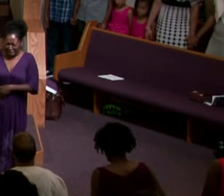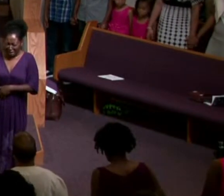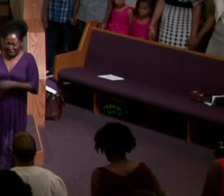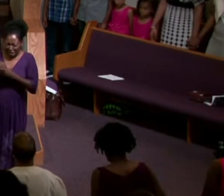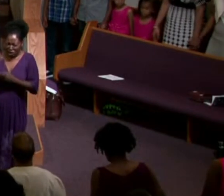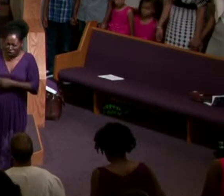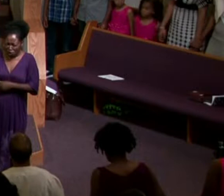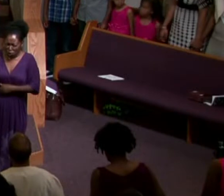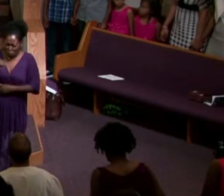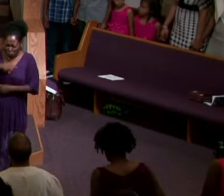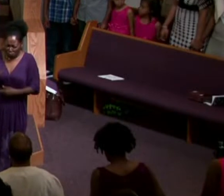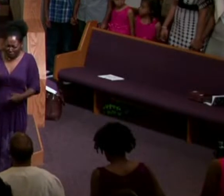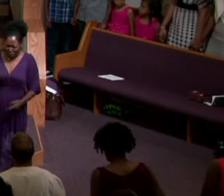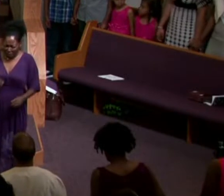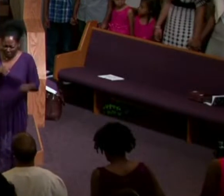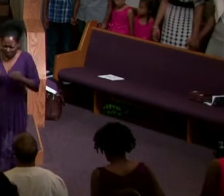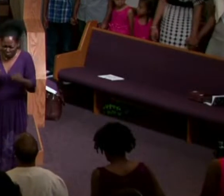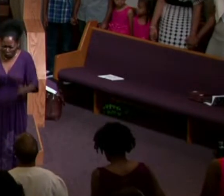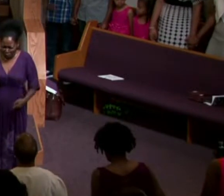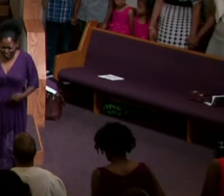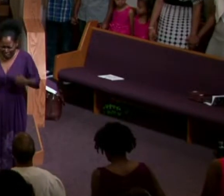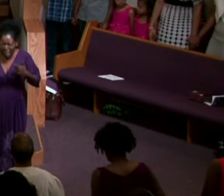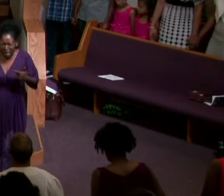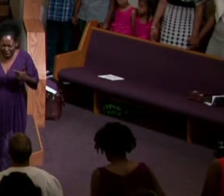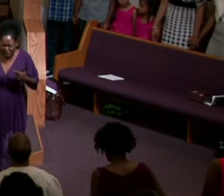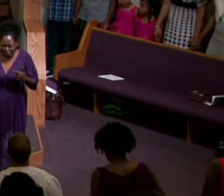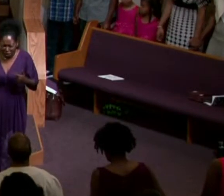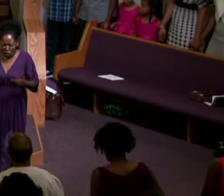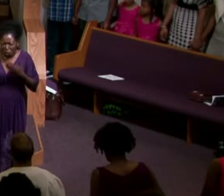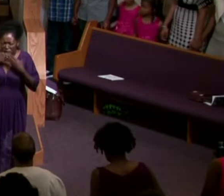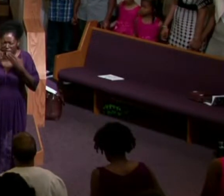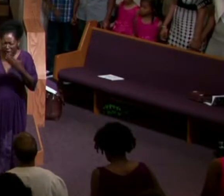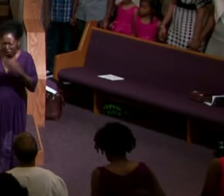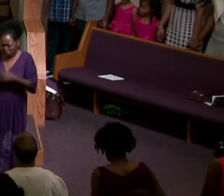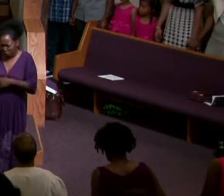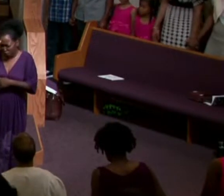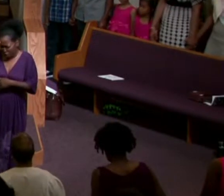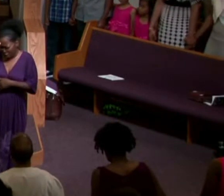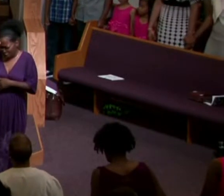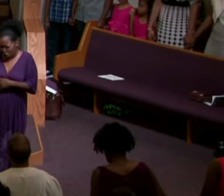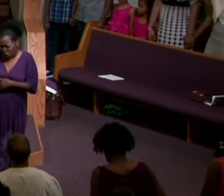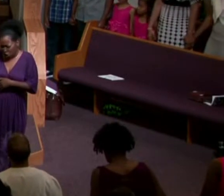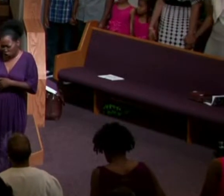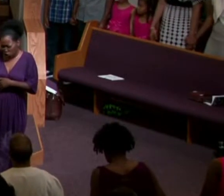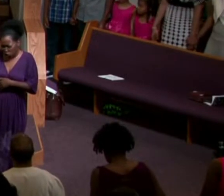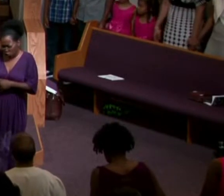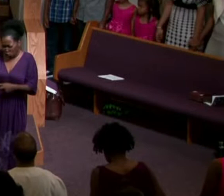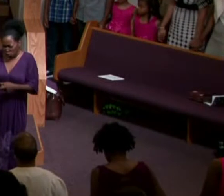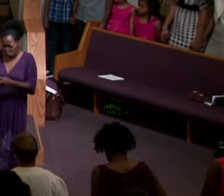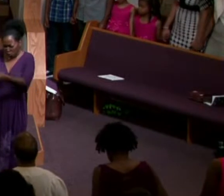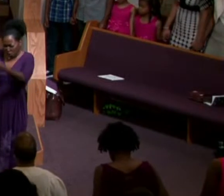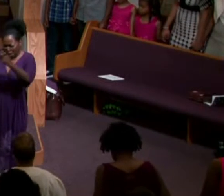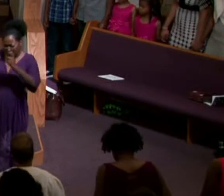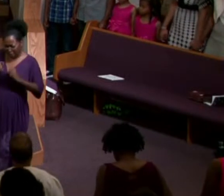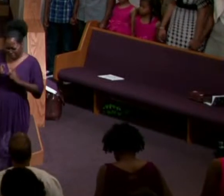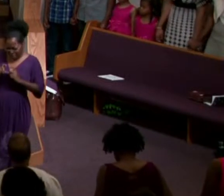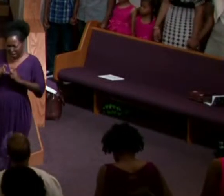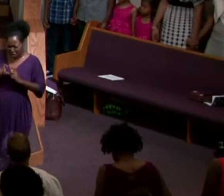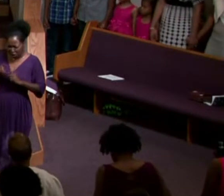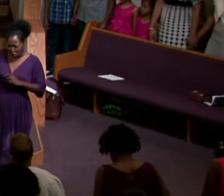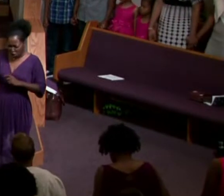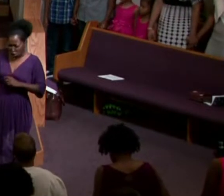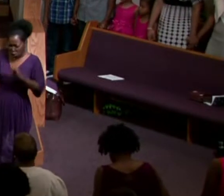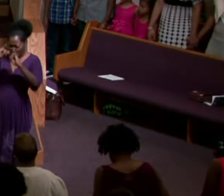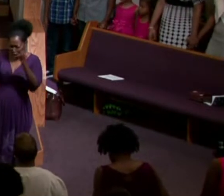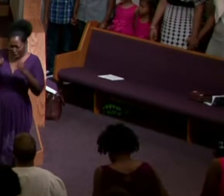being, Father. We thank you, O God, for your precious gift, Father. You gave us first your image, Father, in the name of